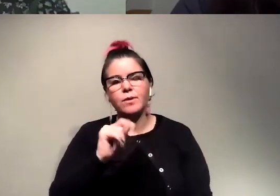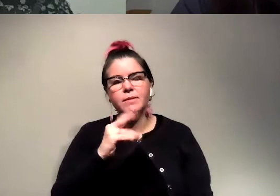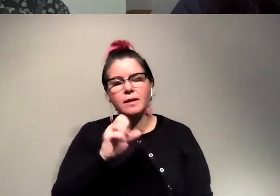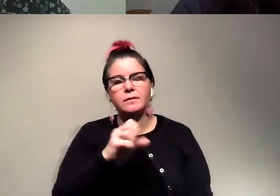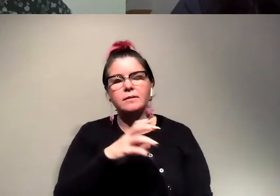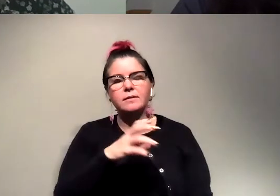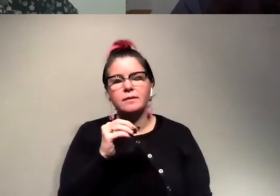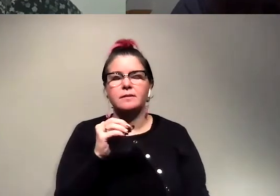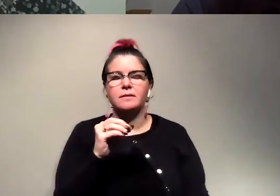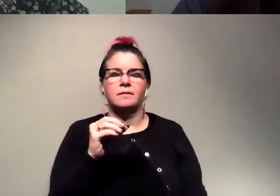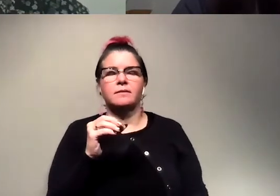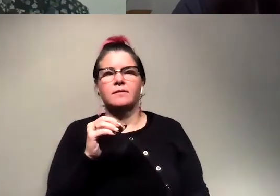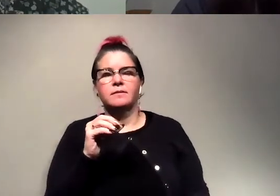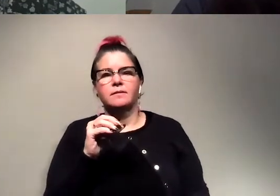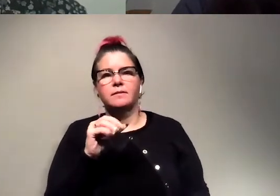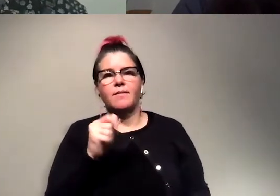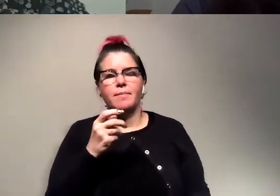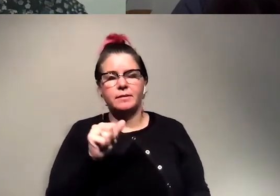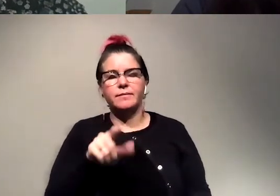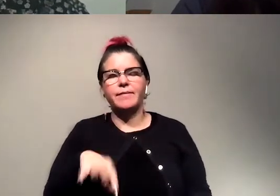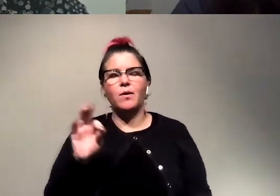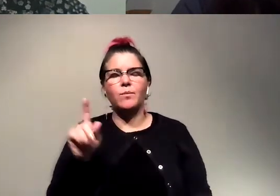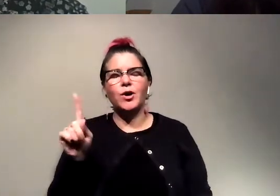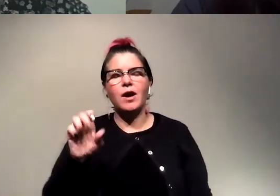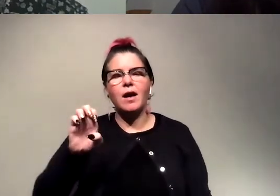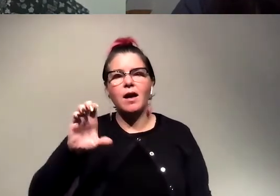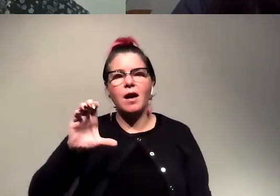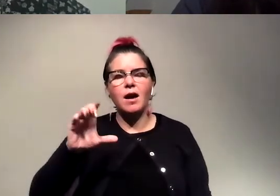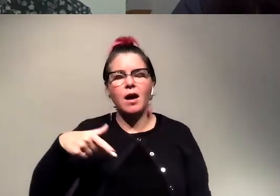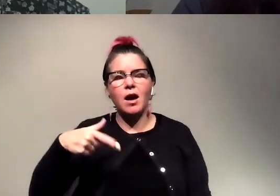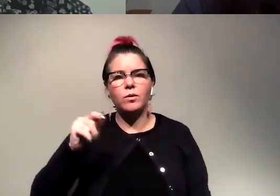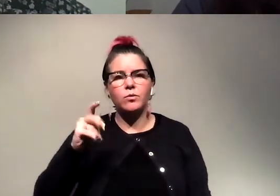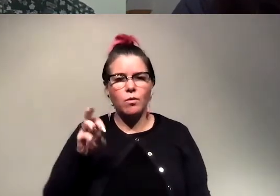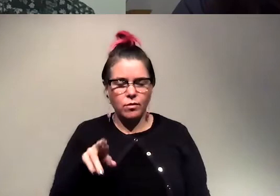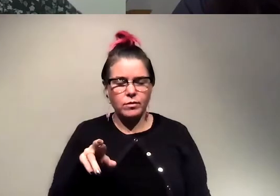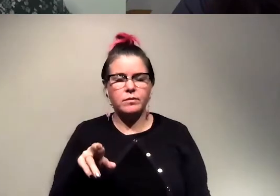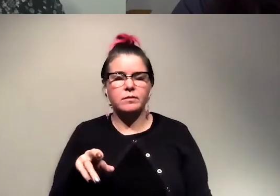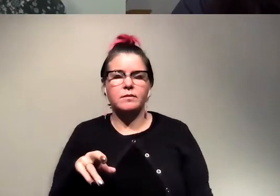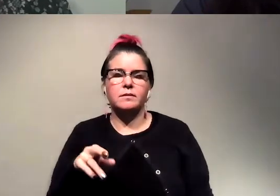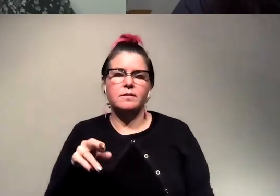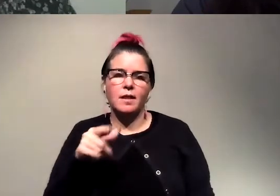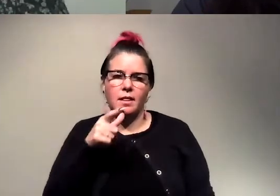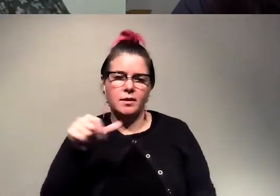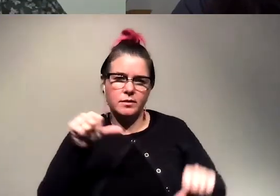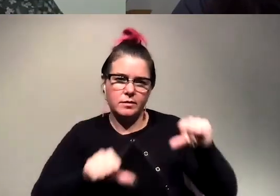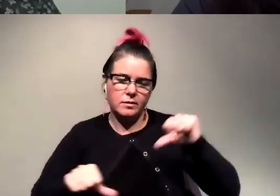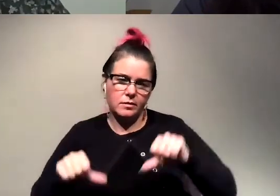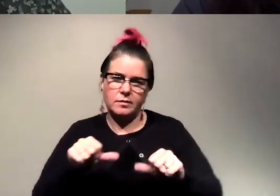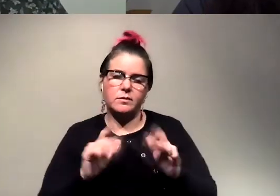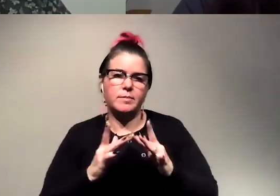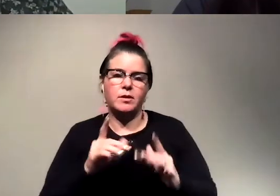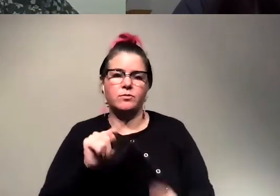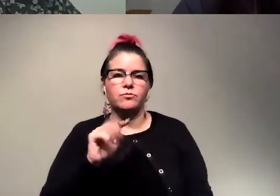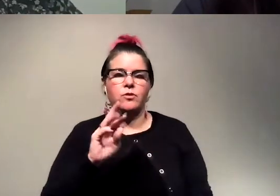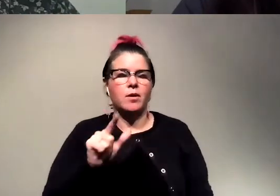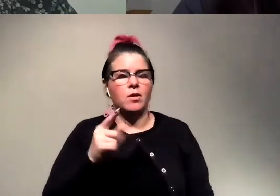Mindo, Ecuador, and it's written by some herpetologists from the website tropicalherping.com,